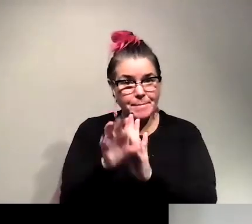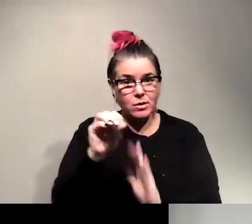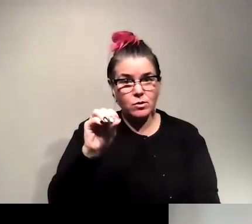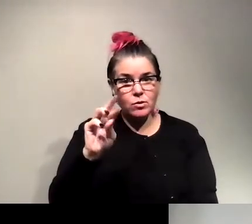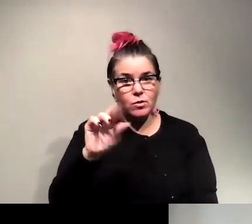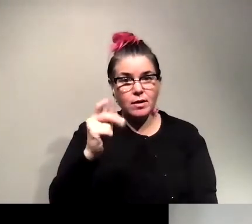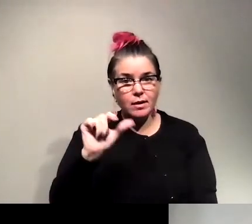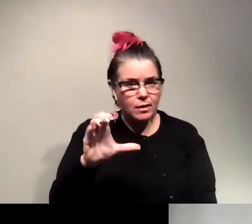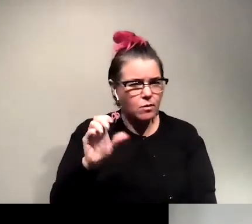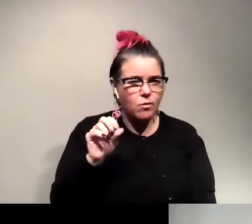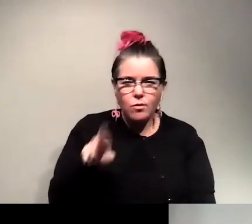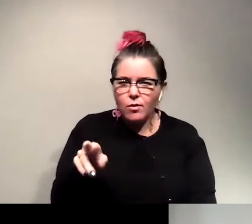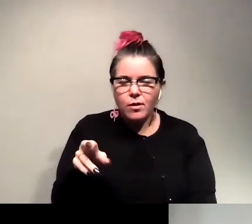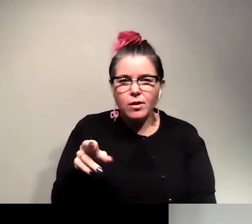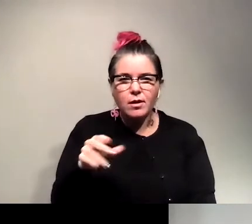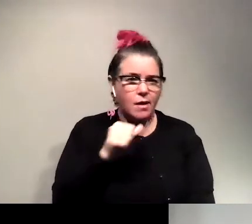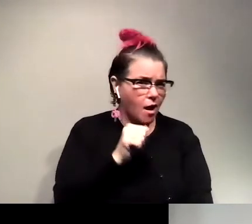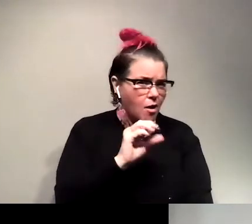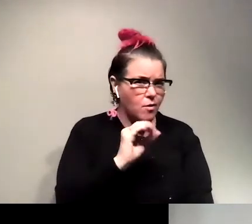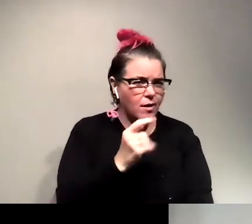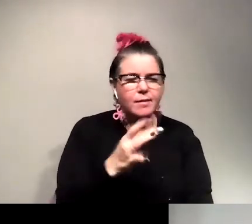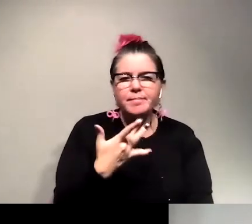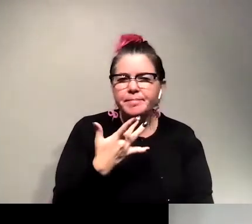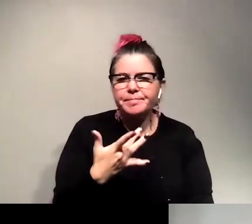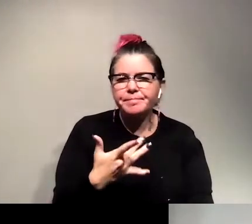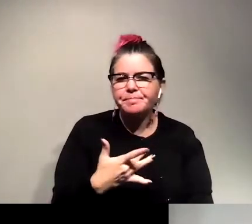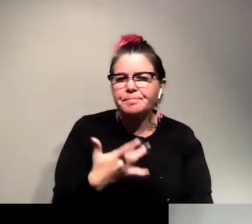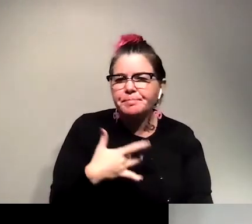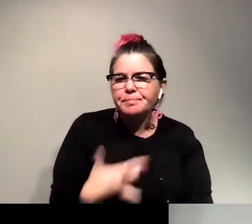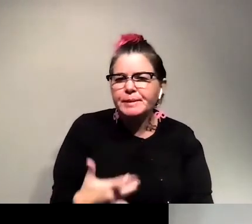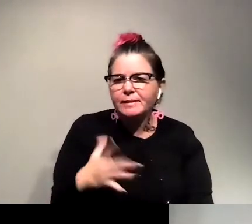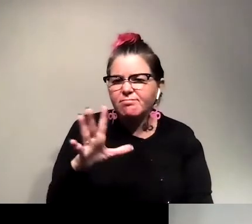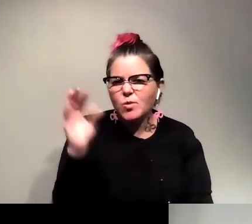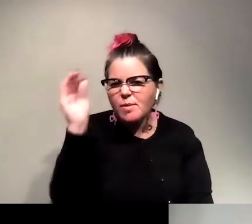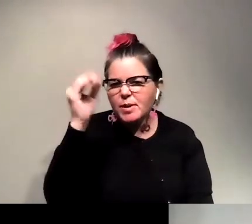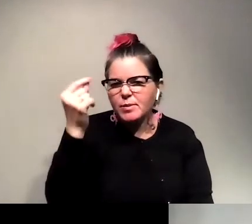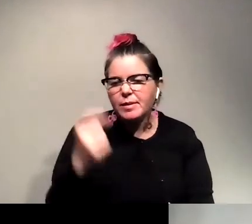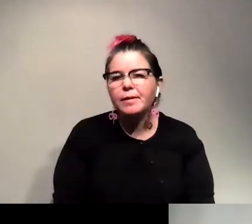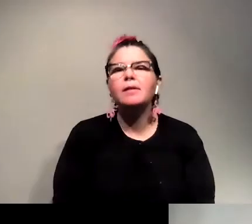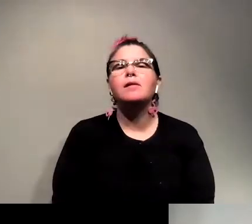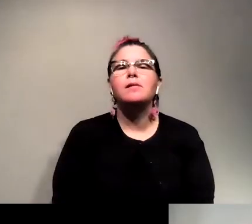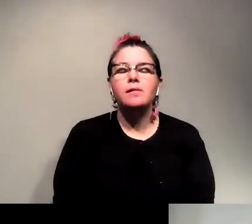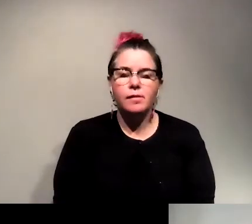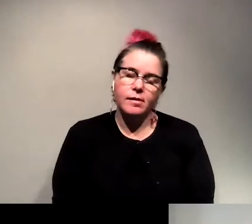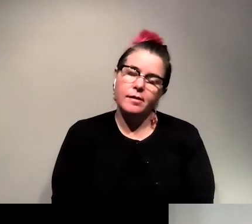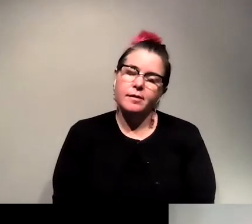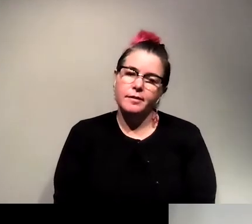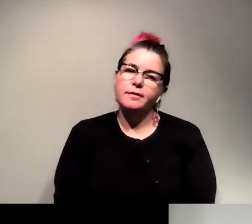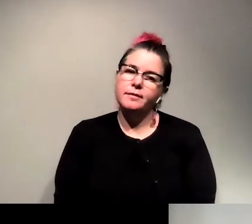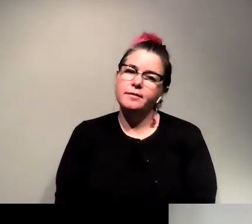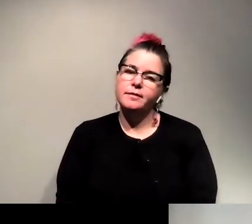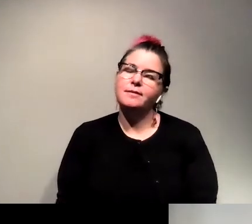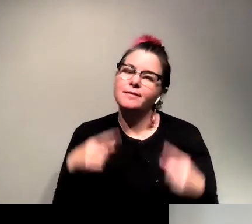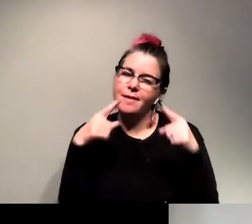you going for non-organic? Like what's your opinion there? So that's a